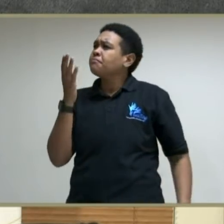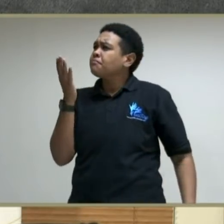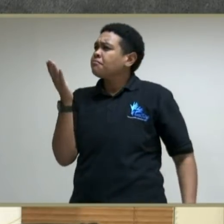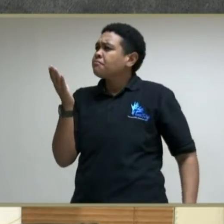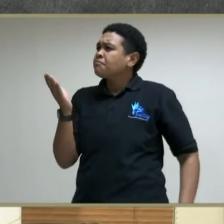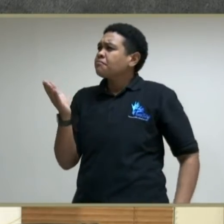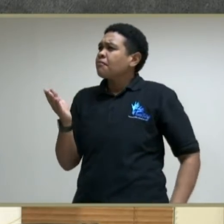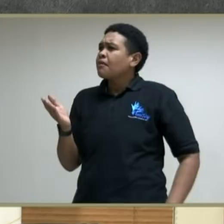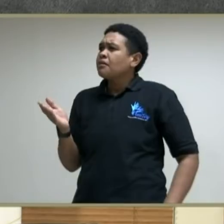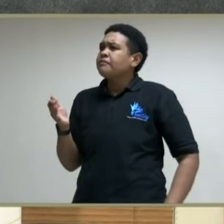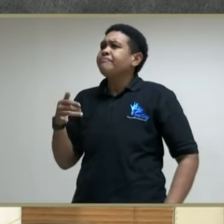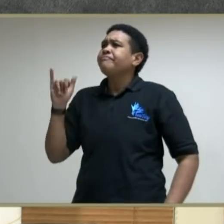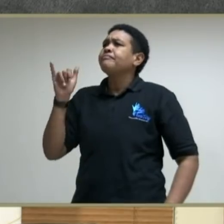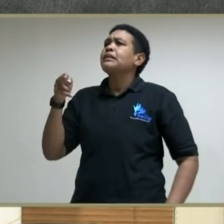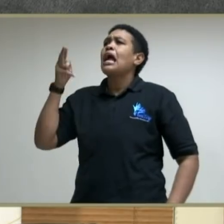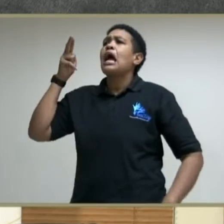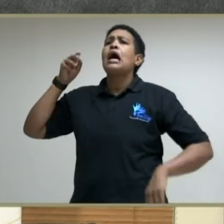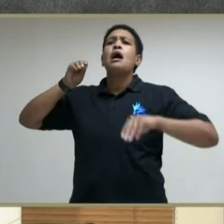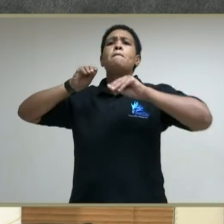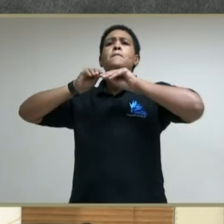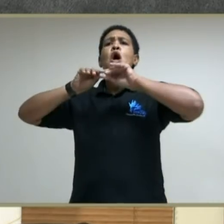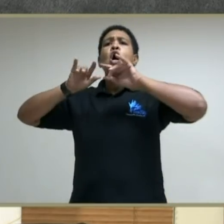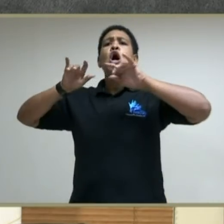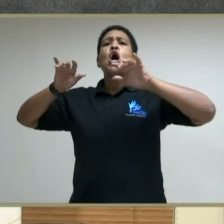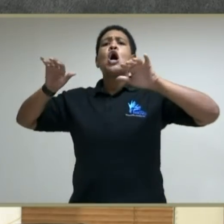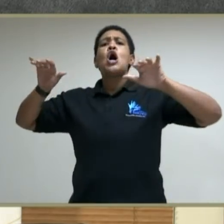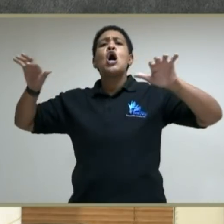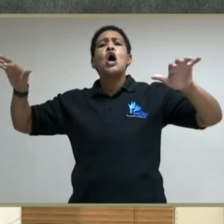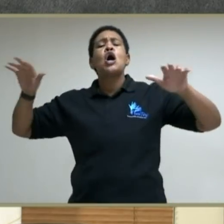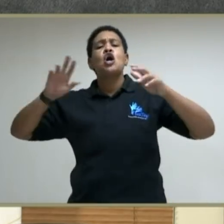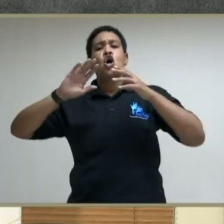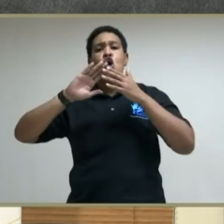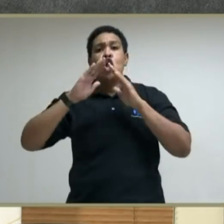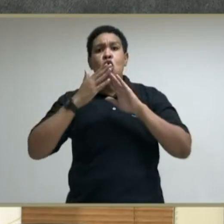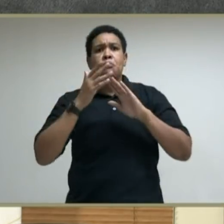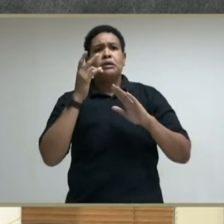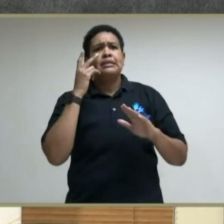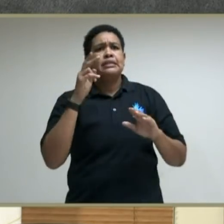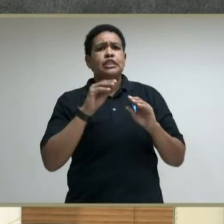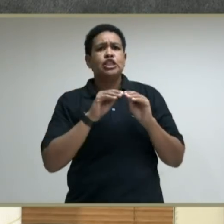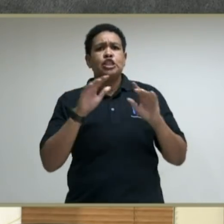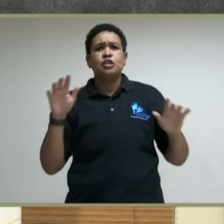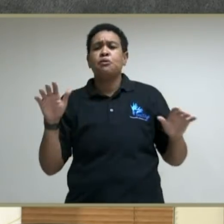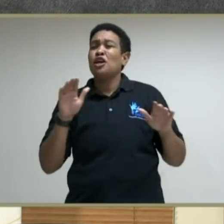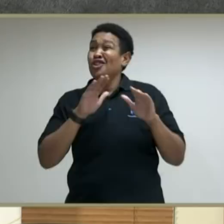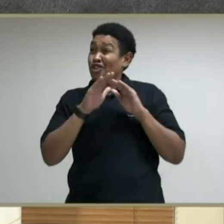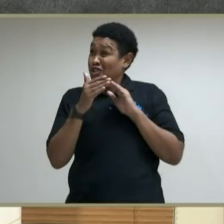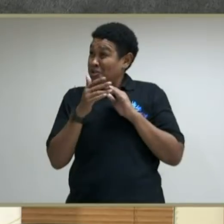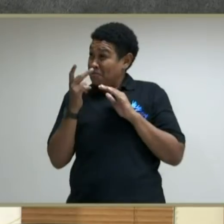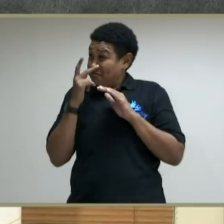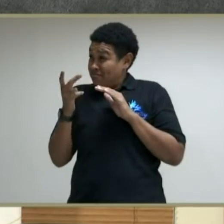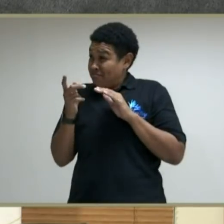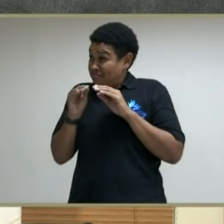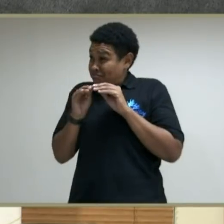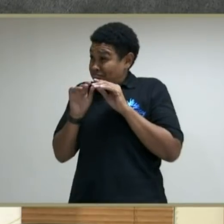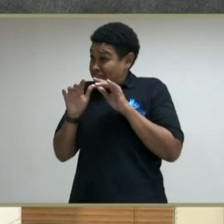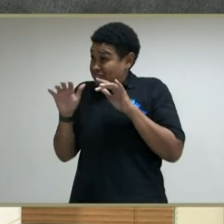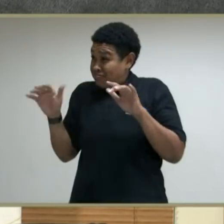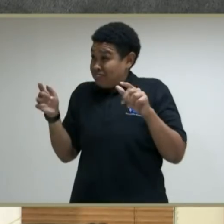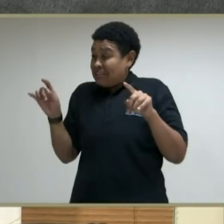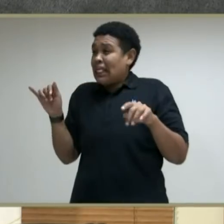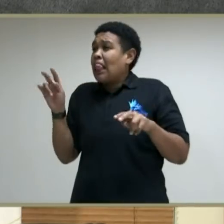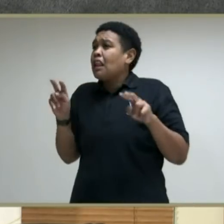a high geographical spread as we are seeing community, still indication of community spread right across the parishes.